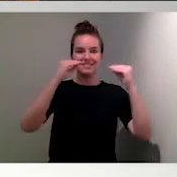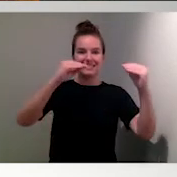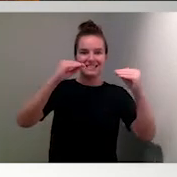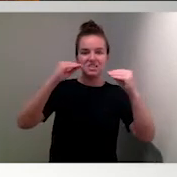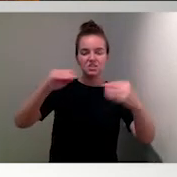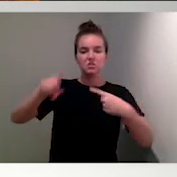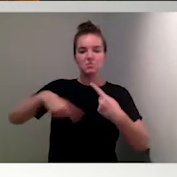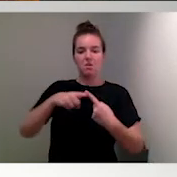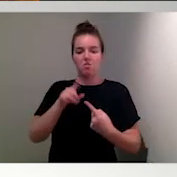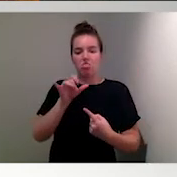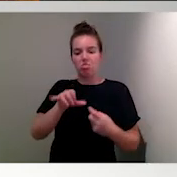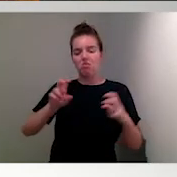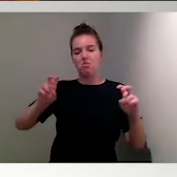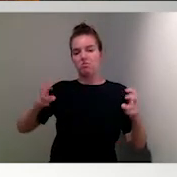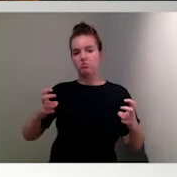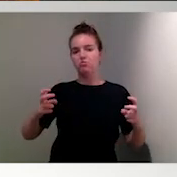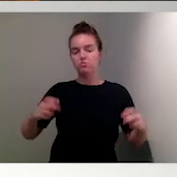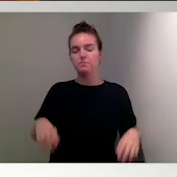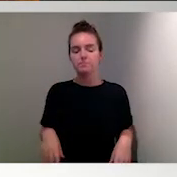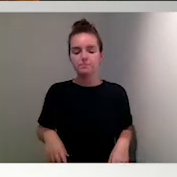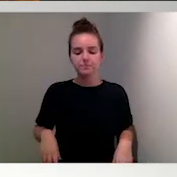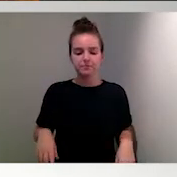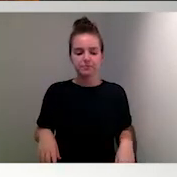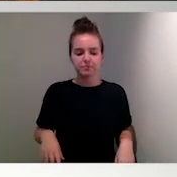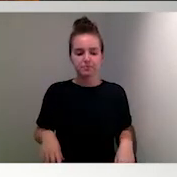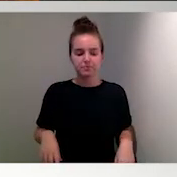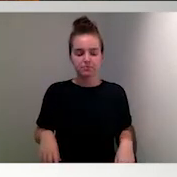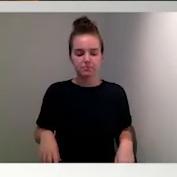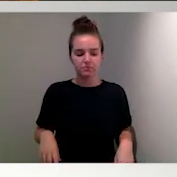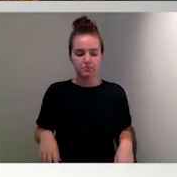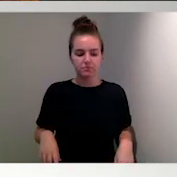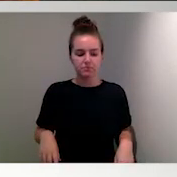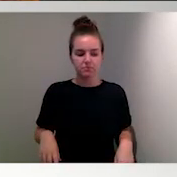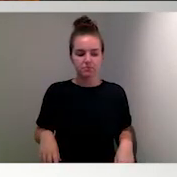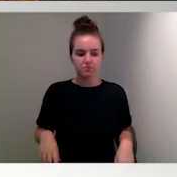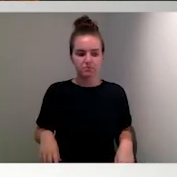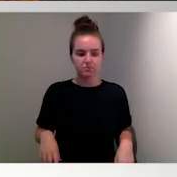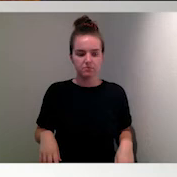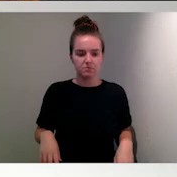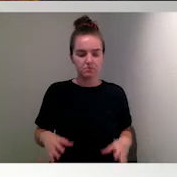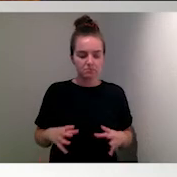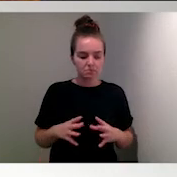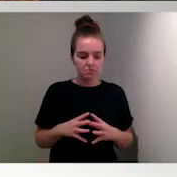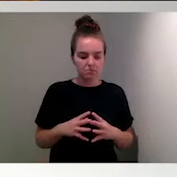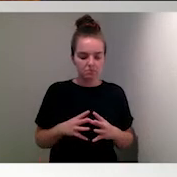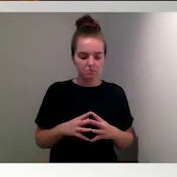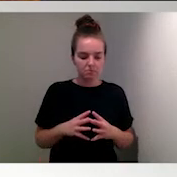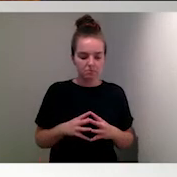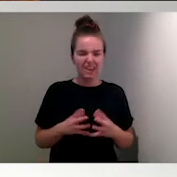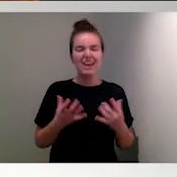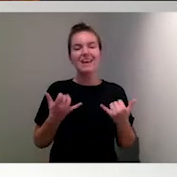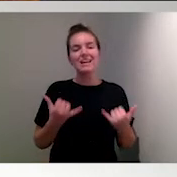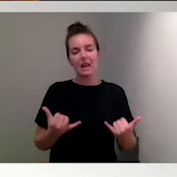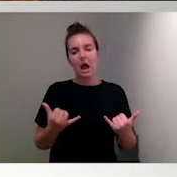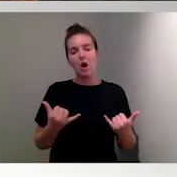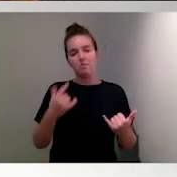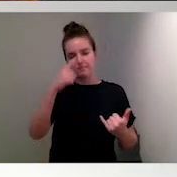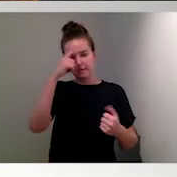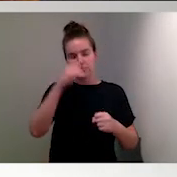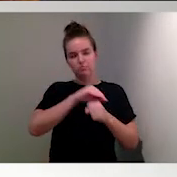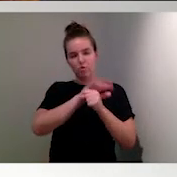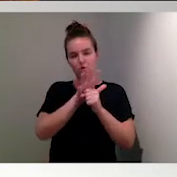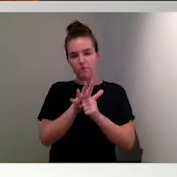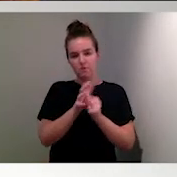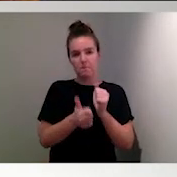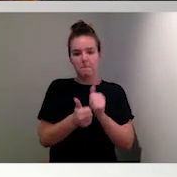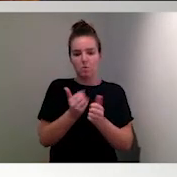Now we have the issue of doing, and most stuff has having to be virtual, but next year we're planning on doing a workshop